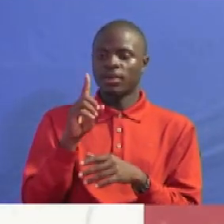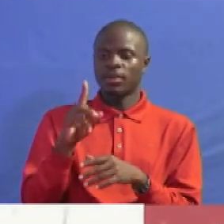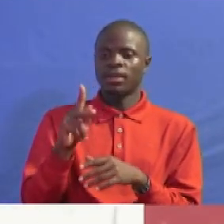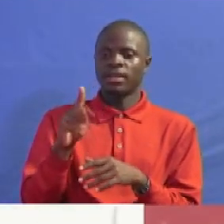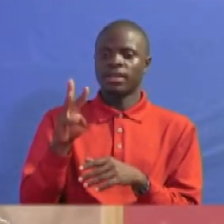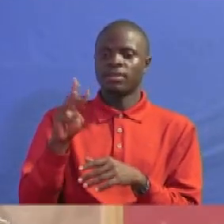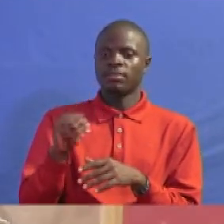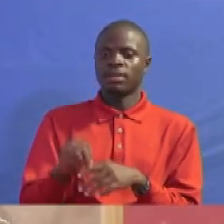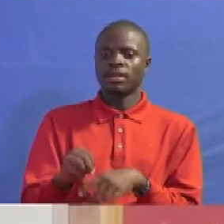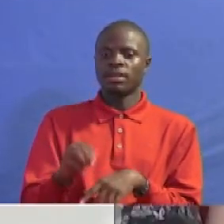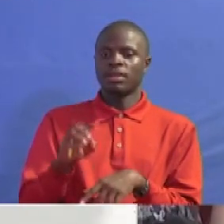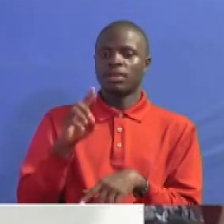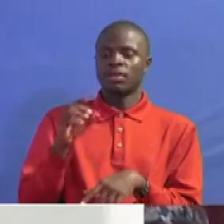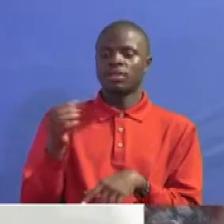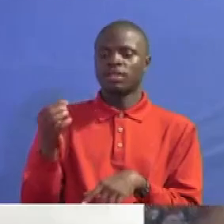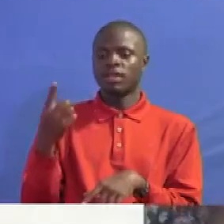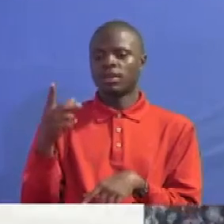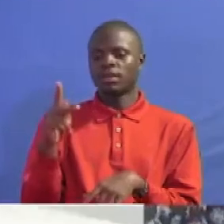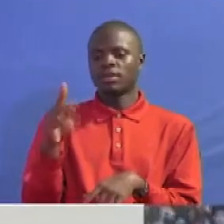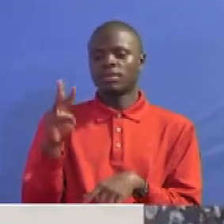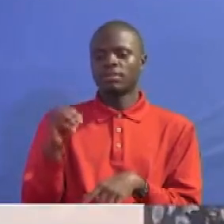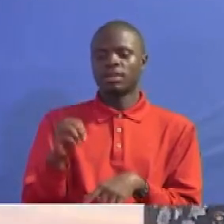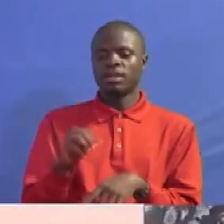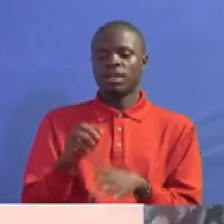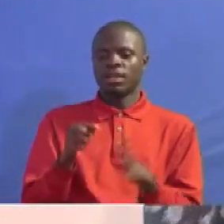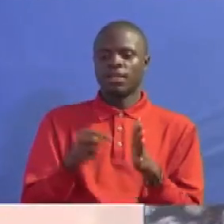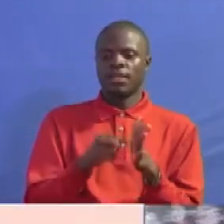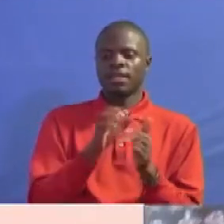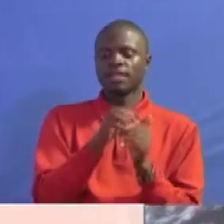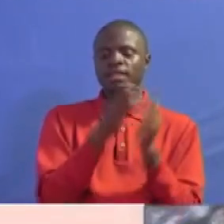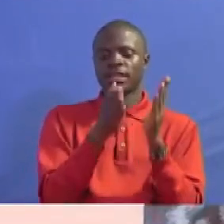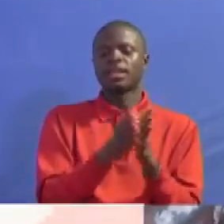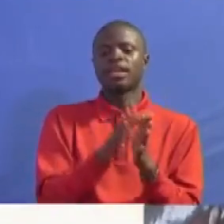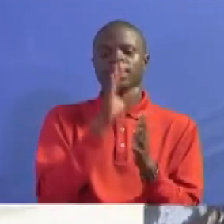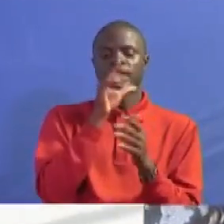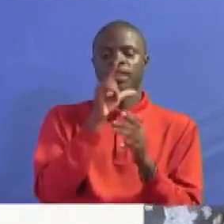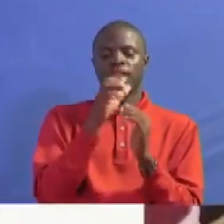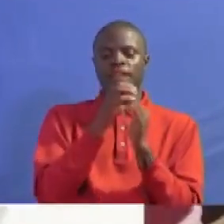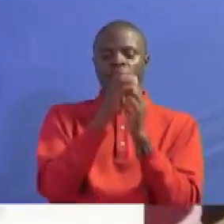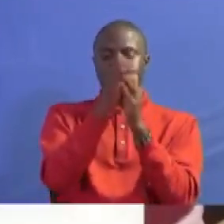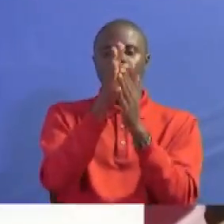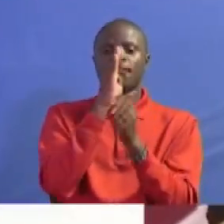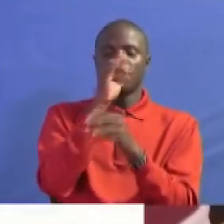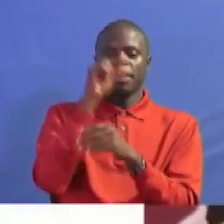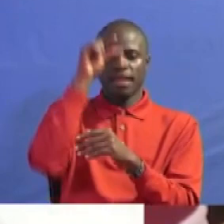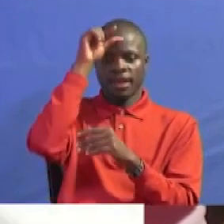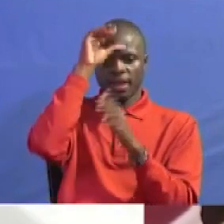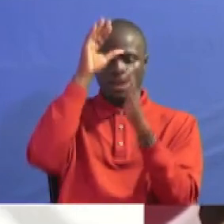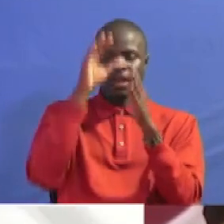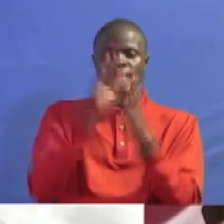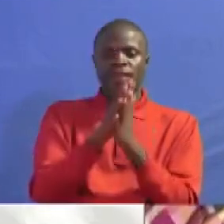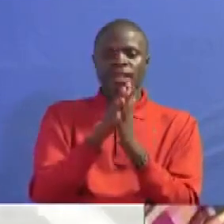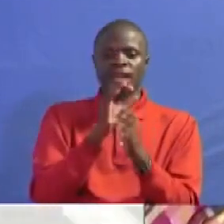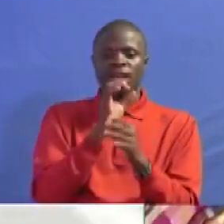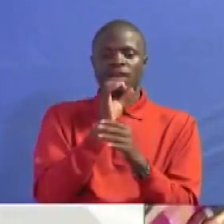1 shilling, 1 kilometer. 1 shilling, 1 kilometer. Samburu leaders led by Governor Jonathan Lelelit shunned Gachagua's formula, terming it